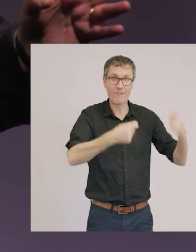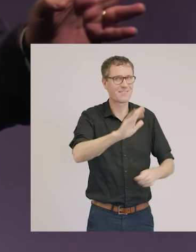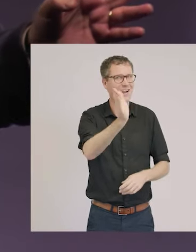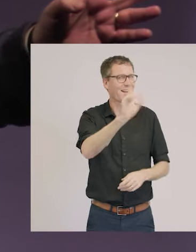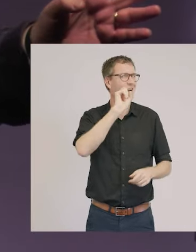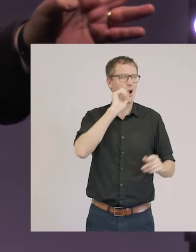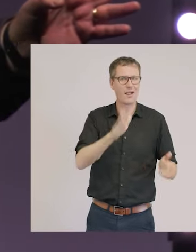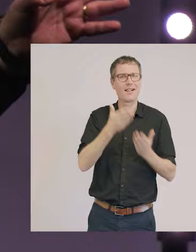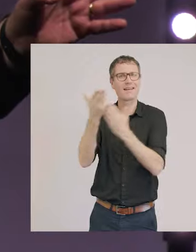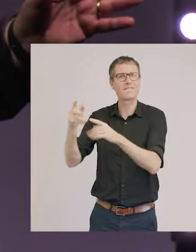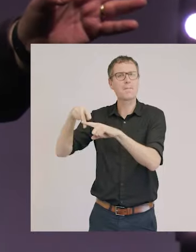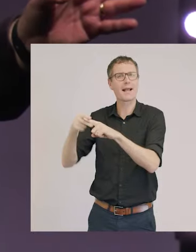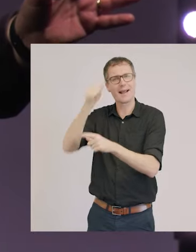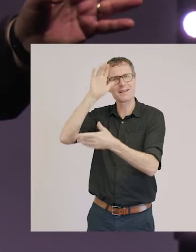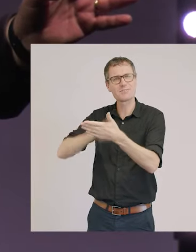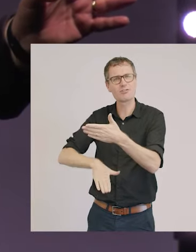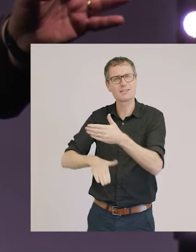disassembling it myself.